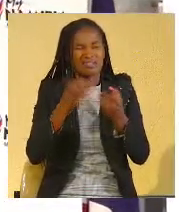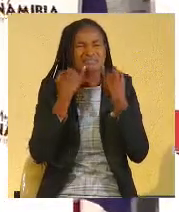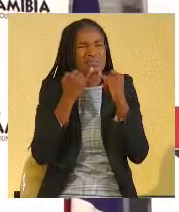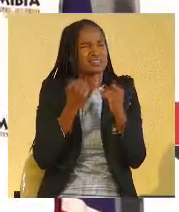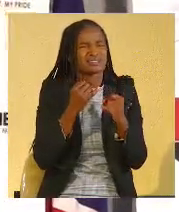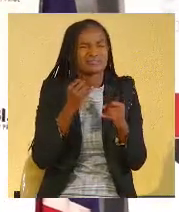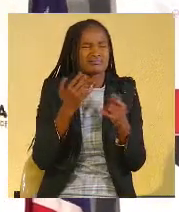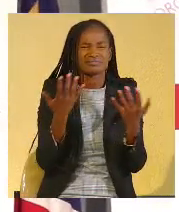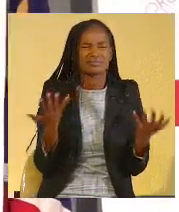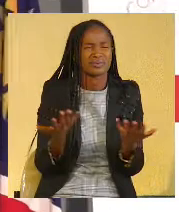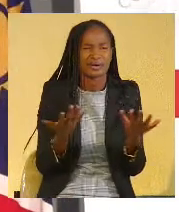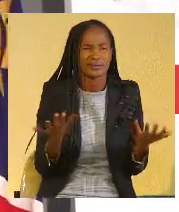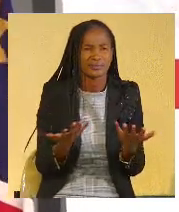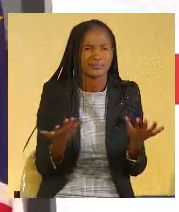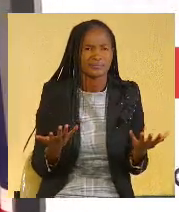much.